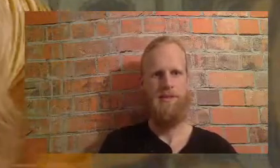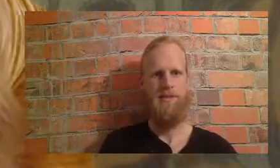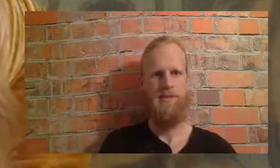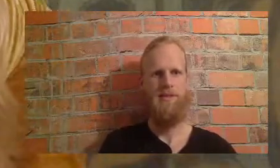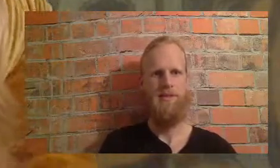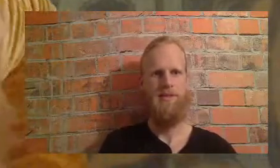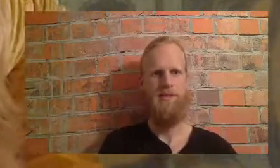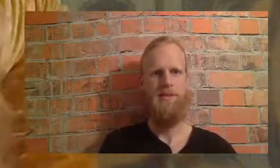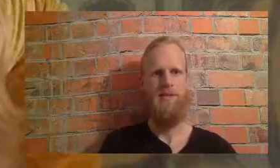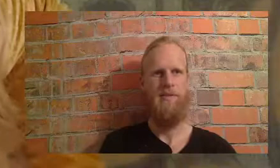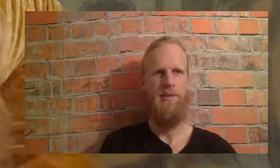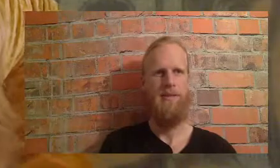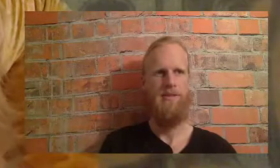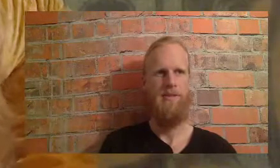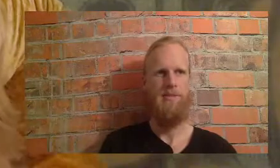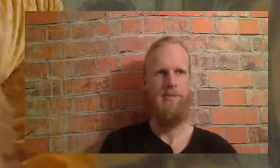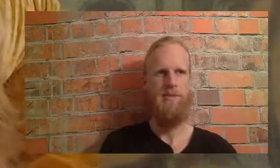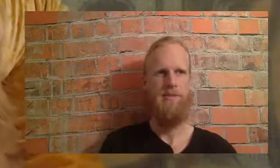and judgment,